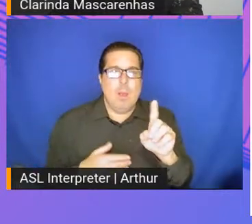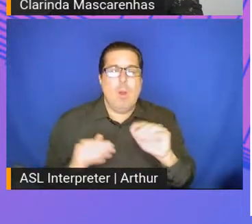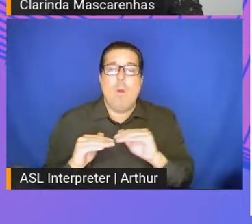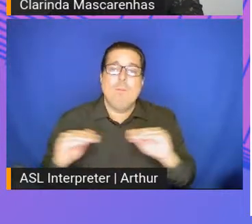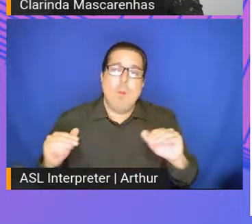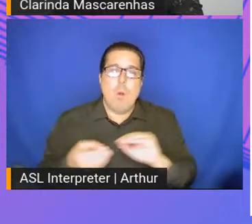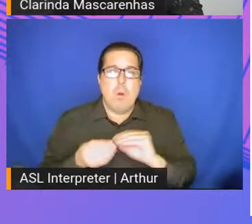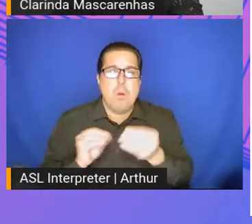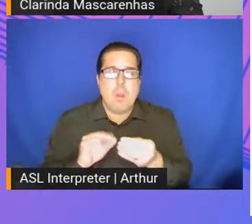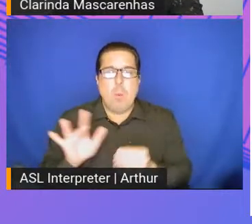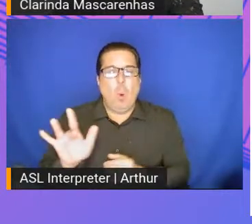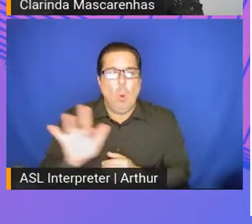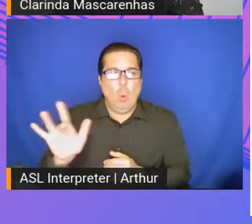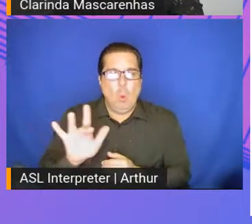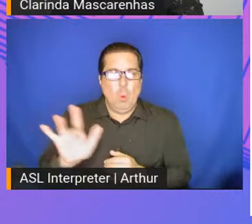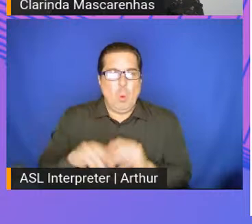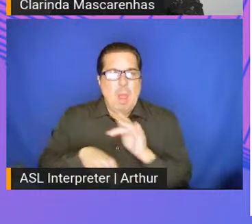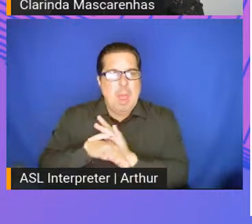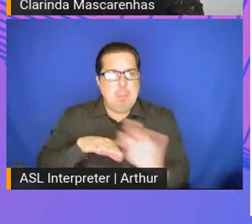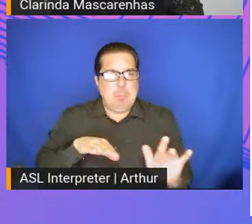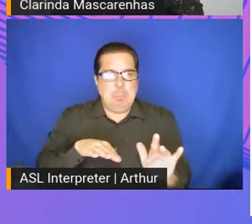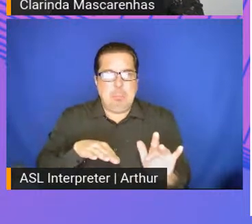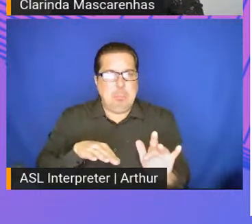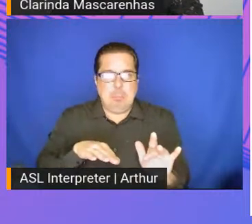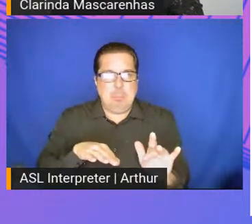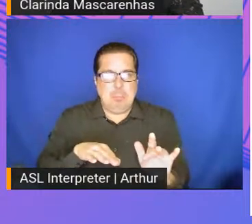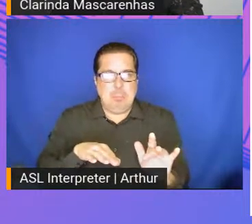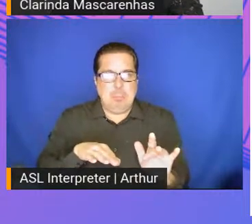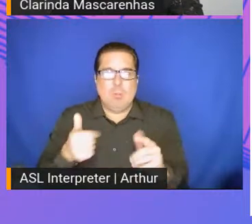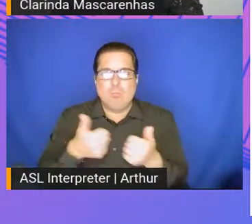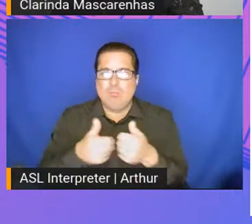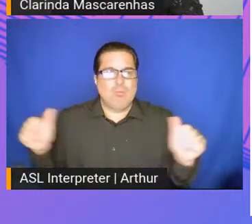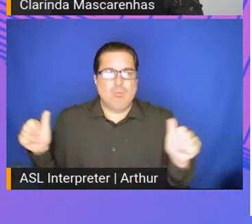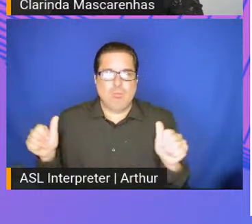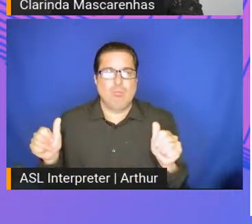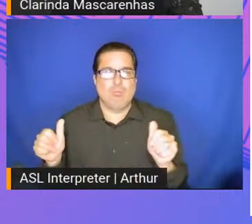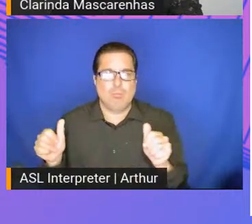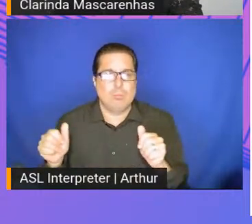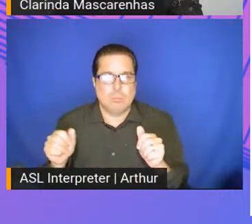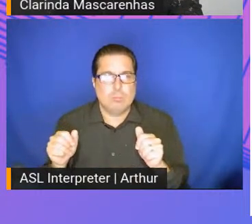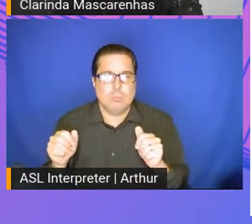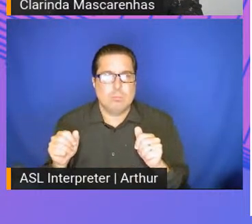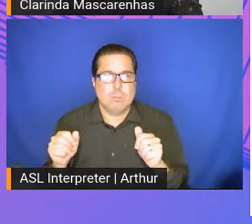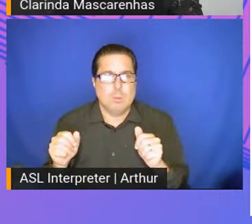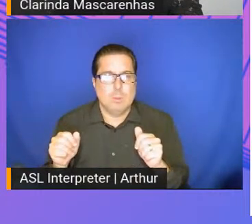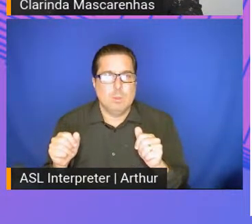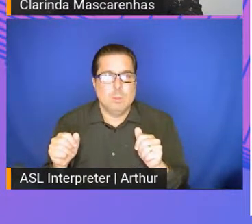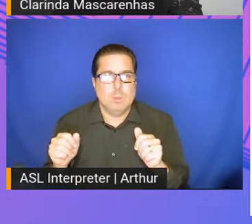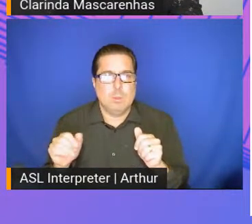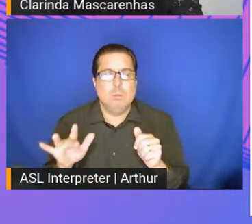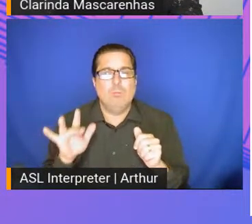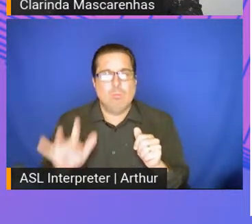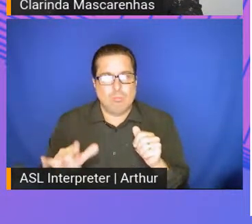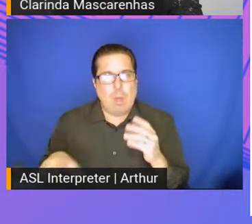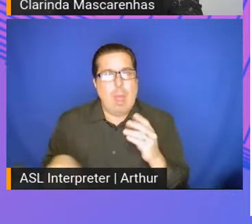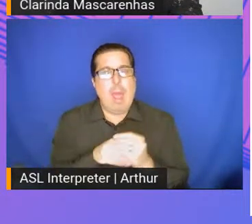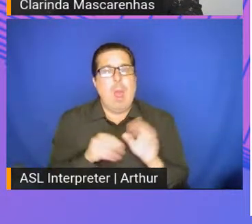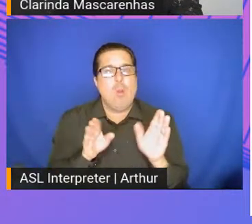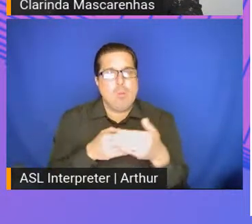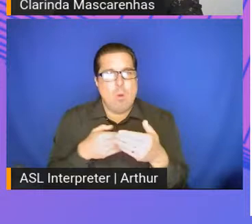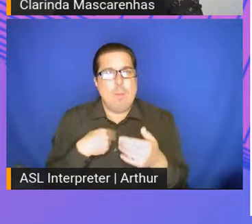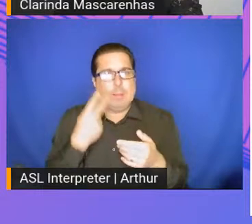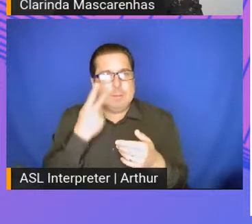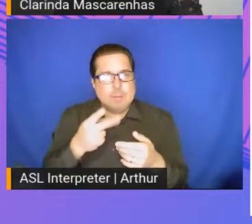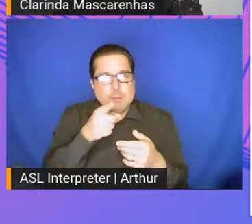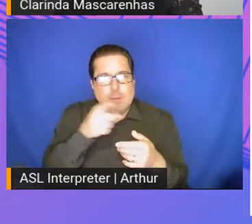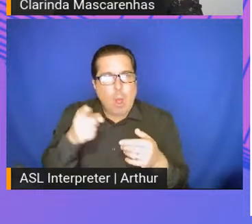empty, but which is required in our web application. So add room. So I will see there is